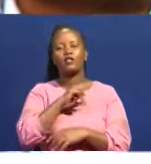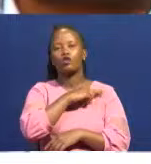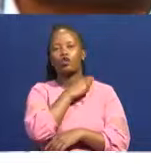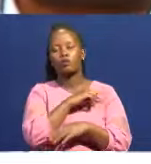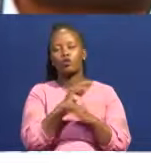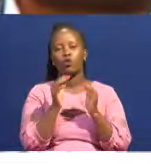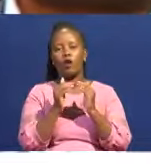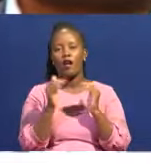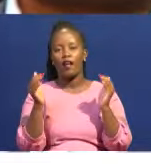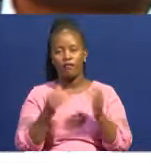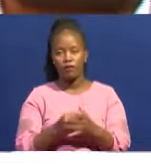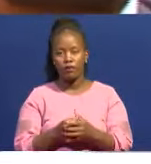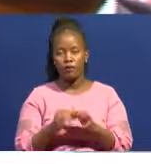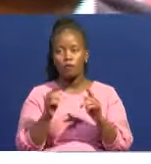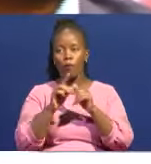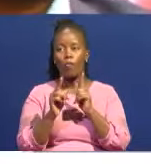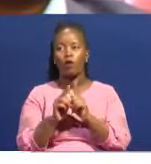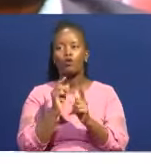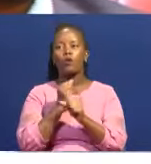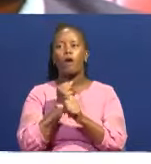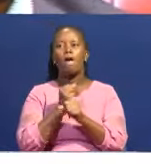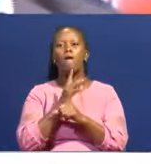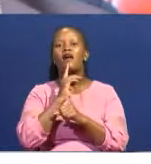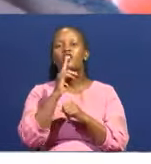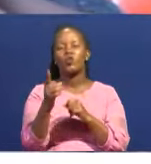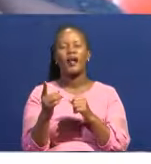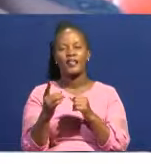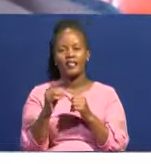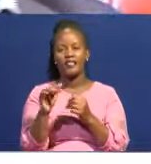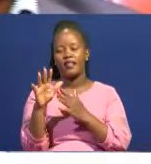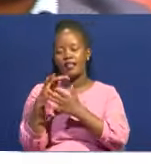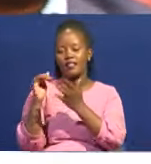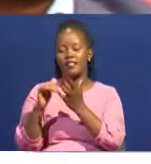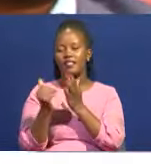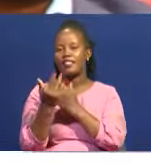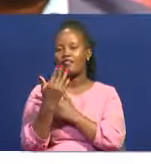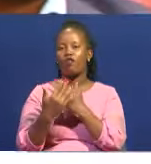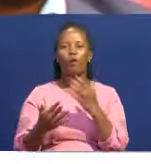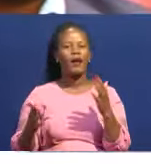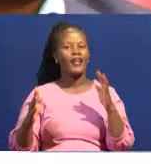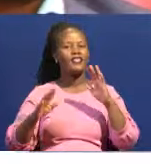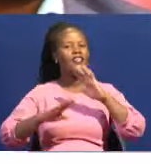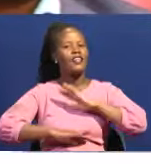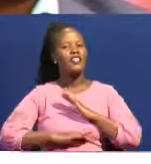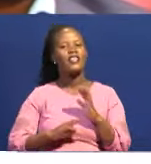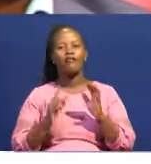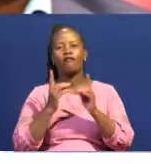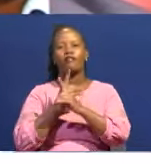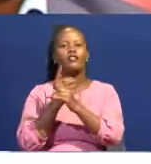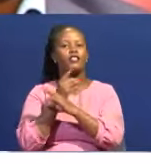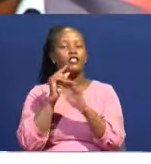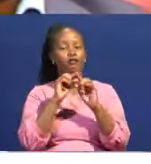level, tuhakikishe pia blood bank yetu iko na damu ya kutosha na ni group zote,